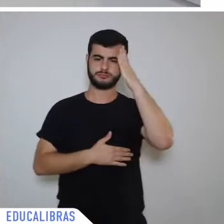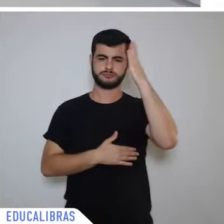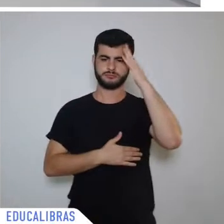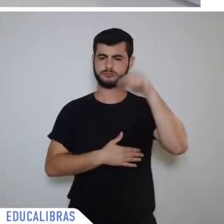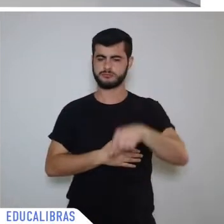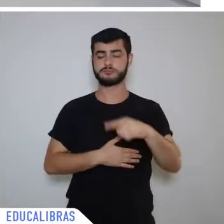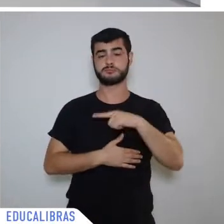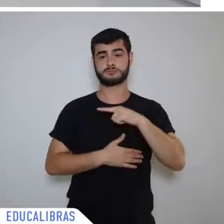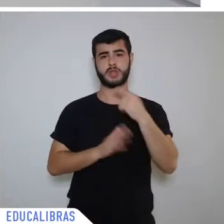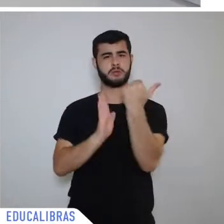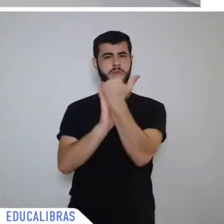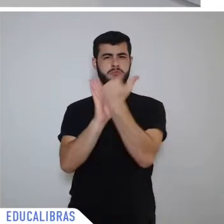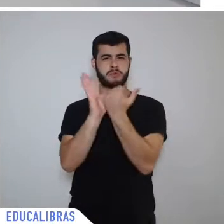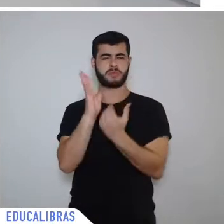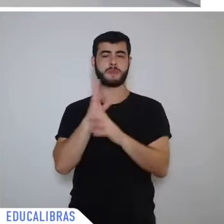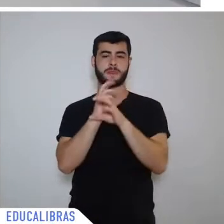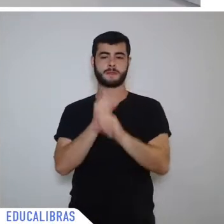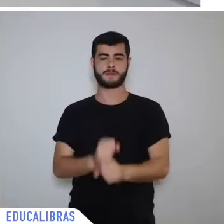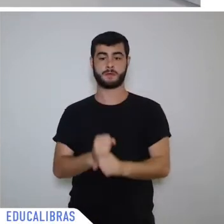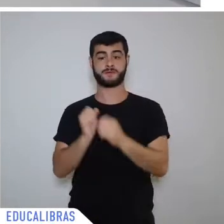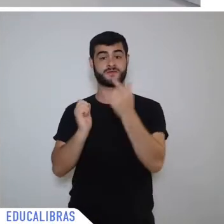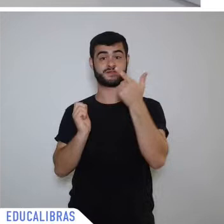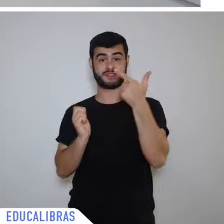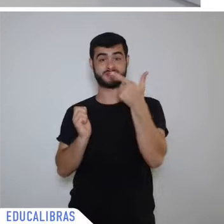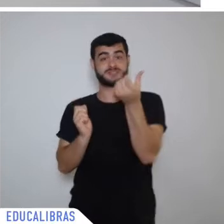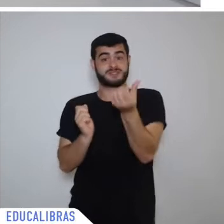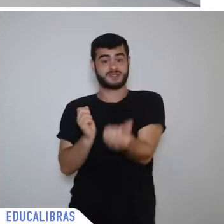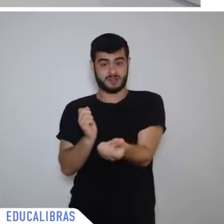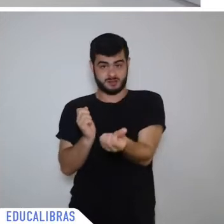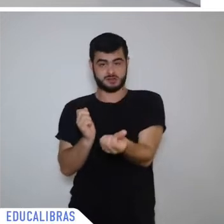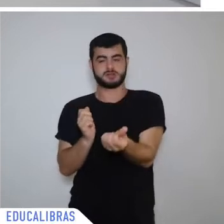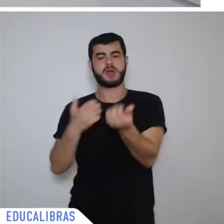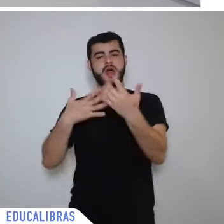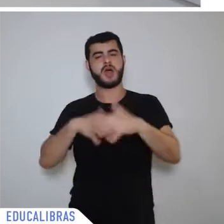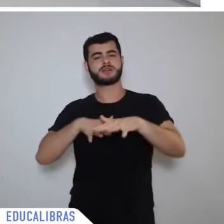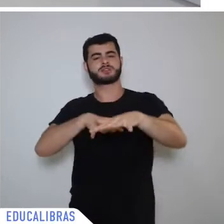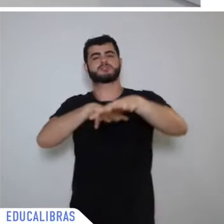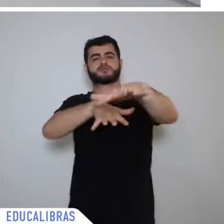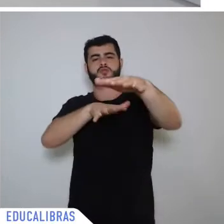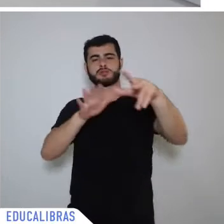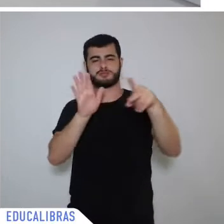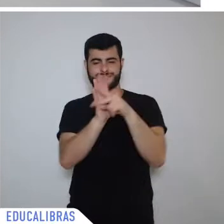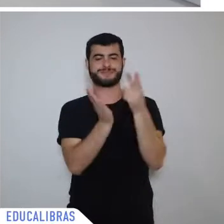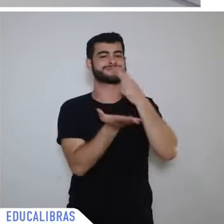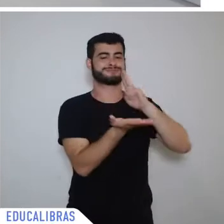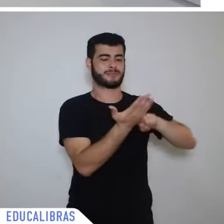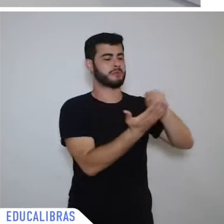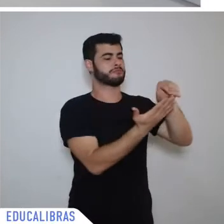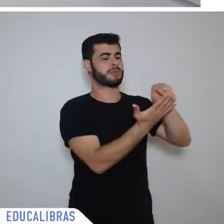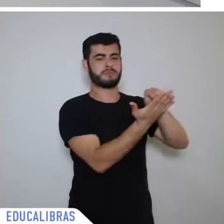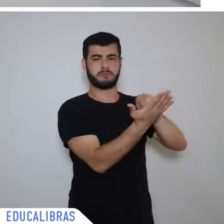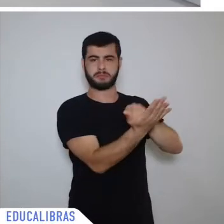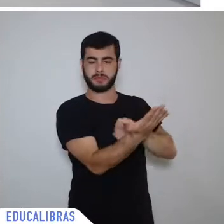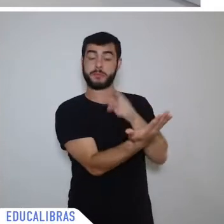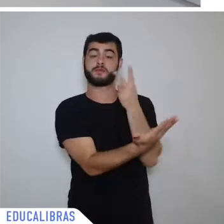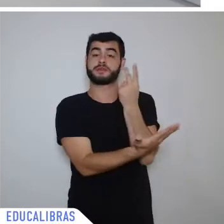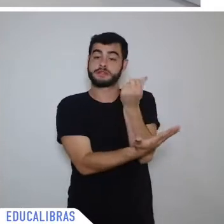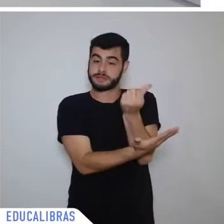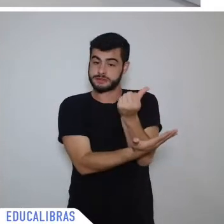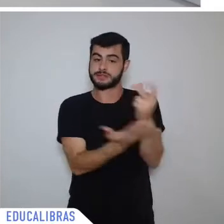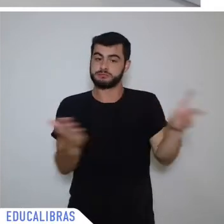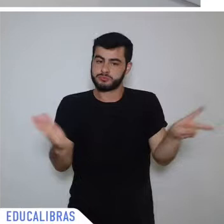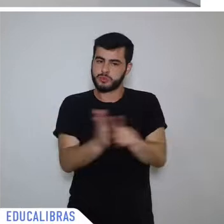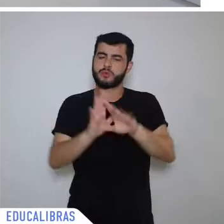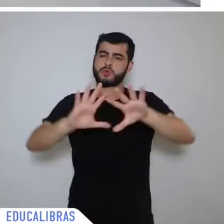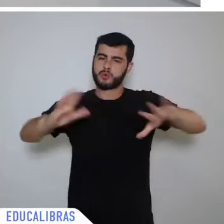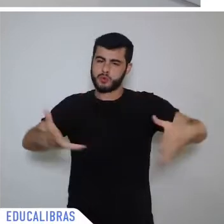we highlight some of the actions that we've been implementing and the fight of Black